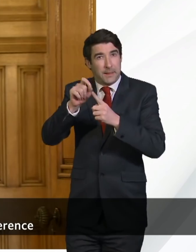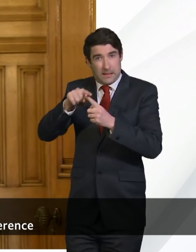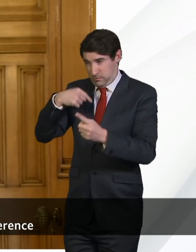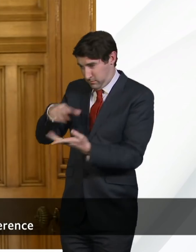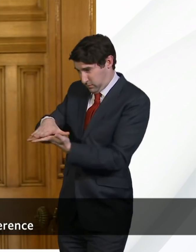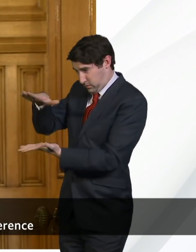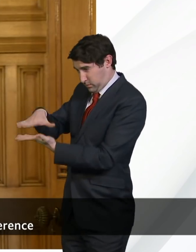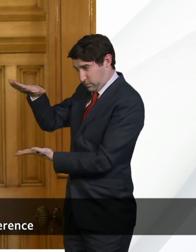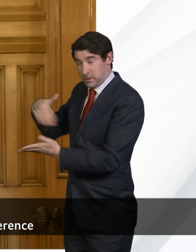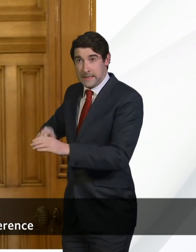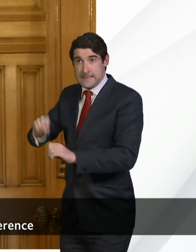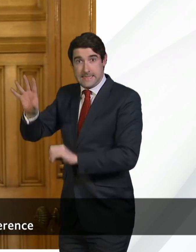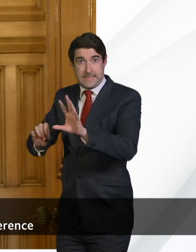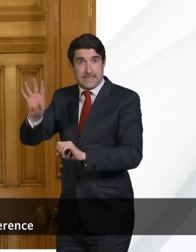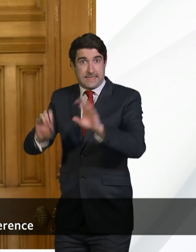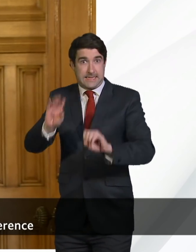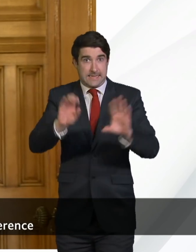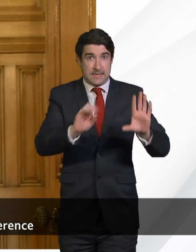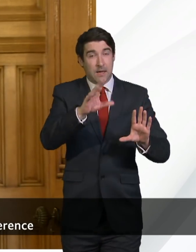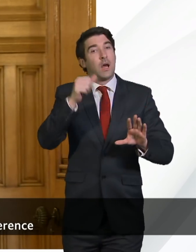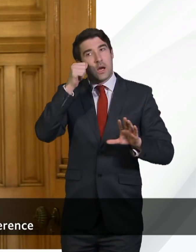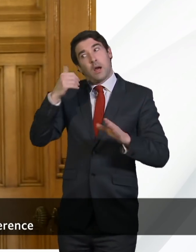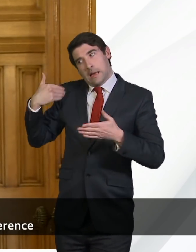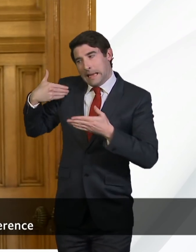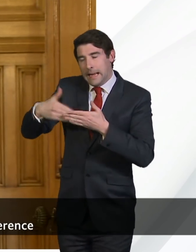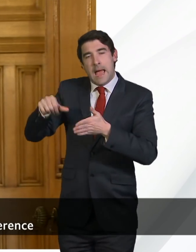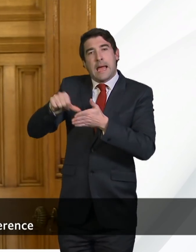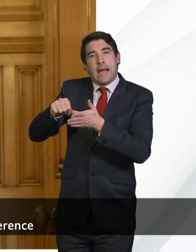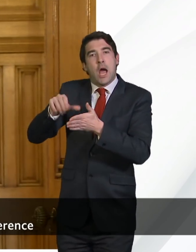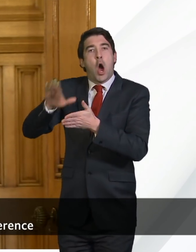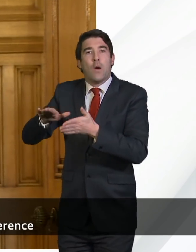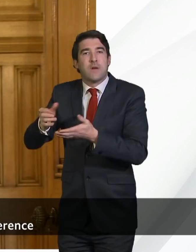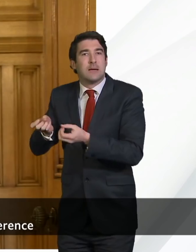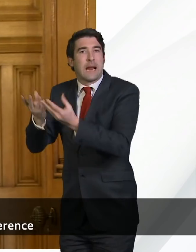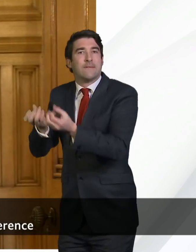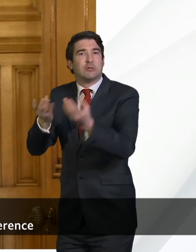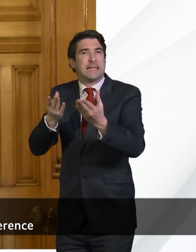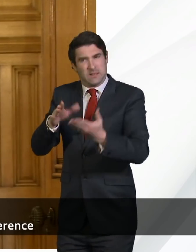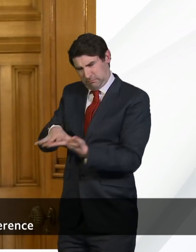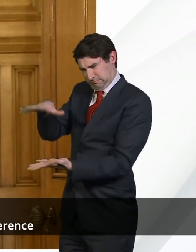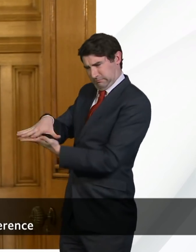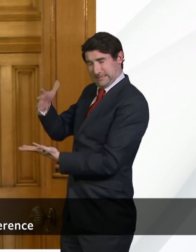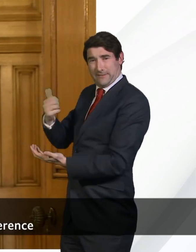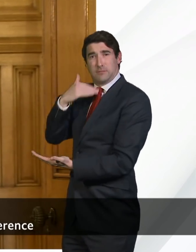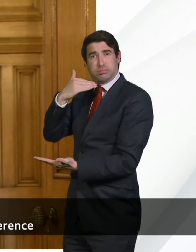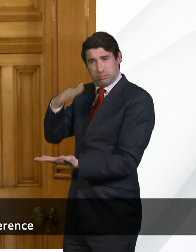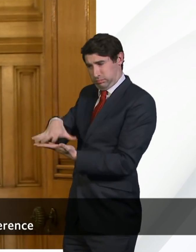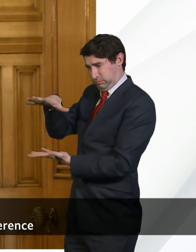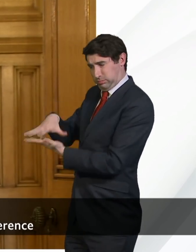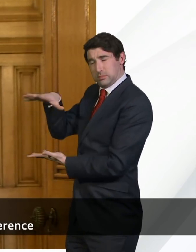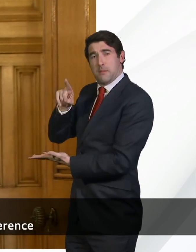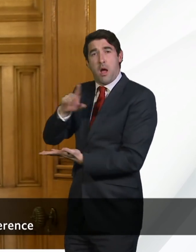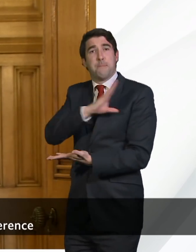challenges with the distribution. We've got a helpline, but most importantly, we're really rolling that out in pace. We've got the military